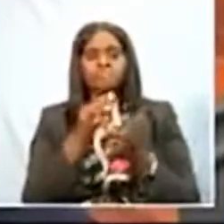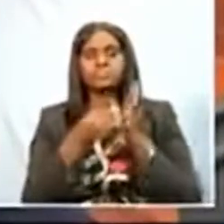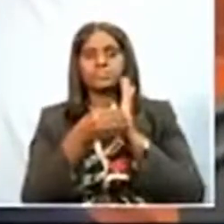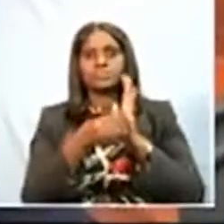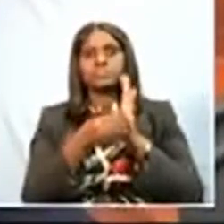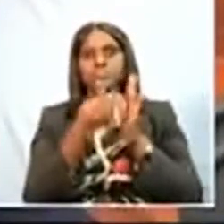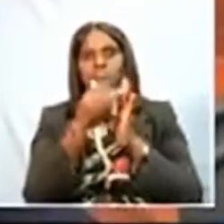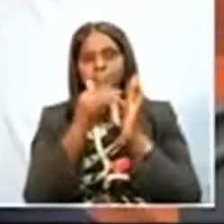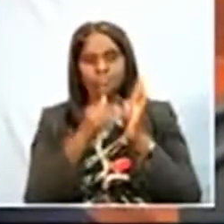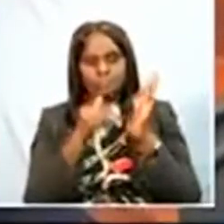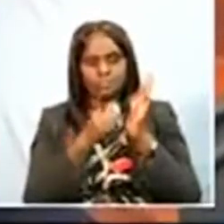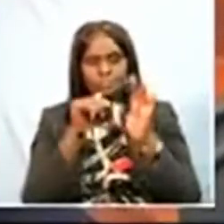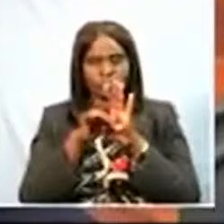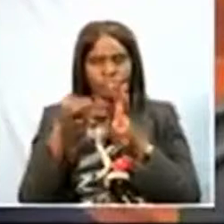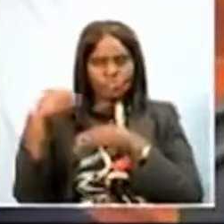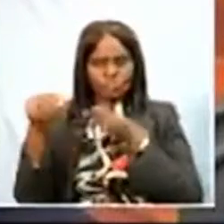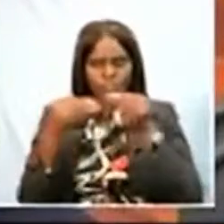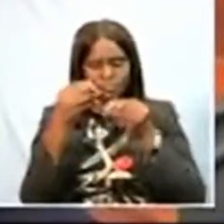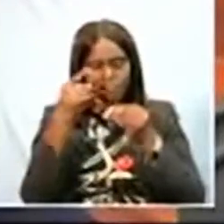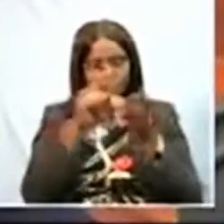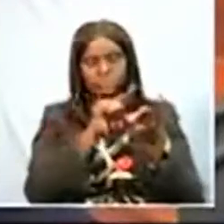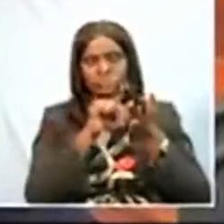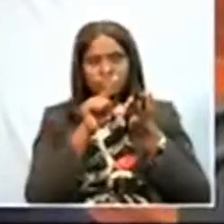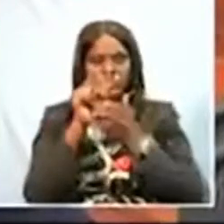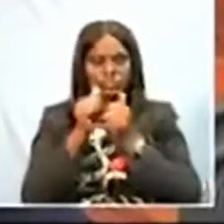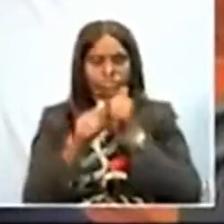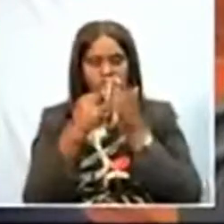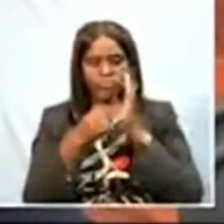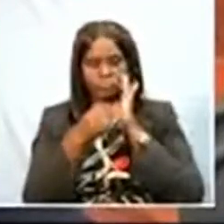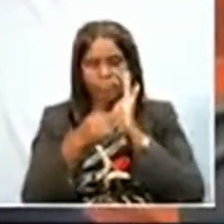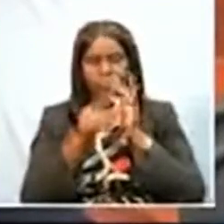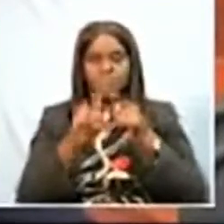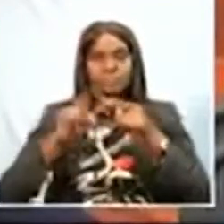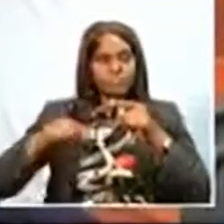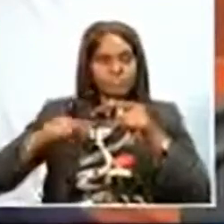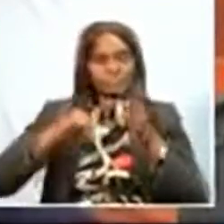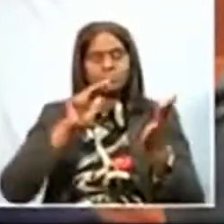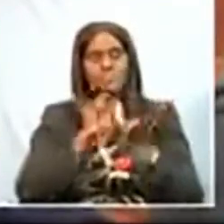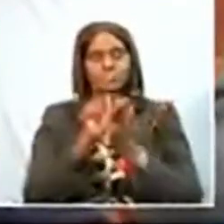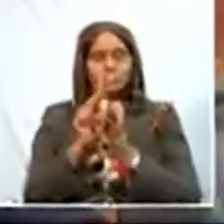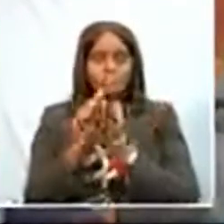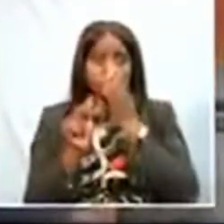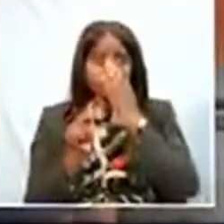guidance on the disbursement of soft loans, which led to late approval.